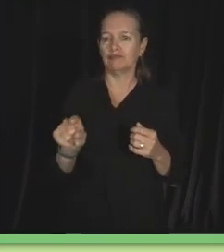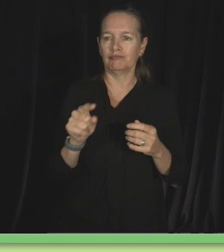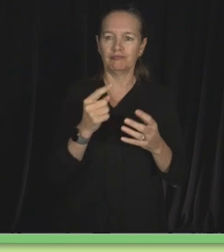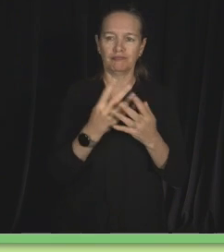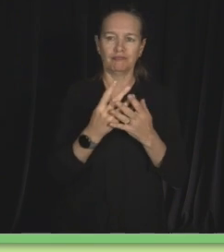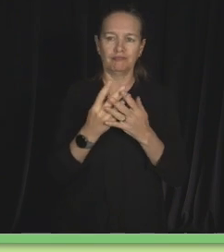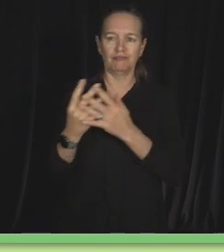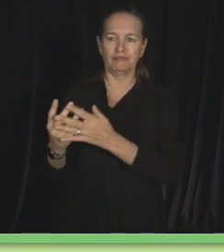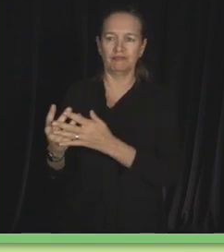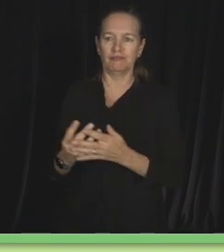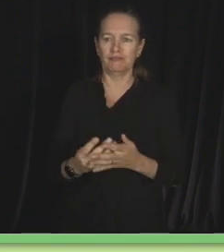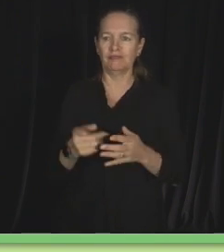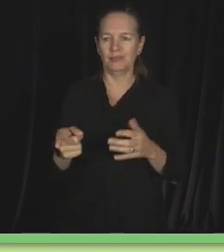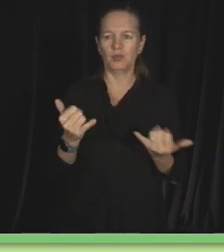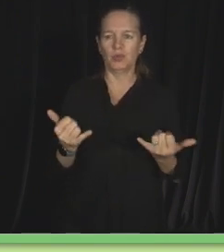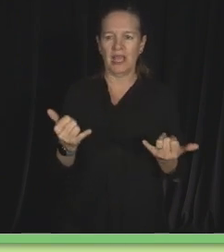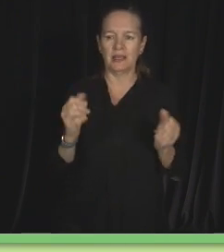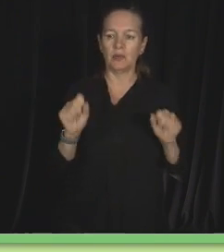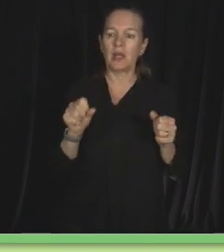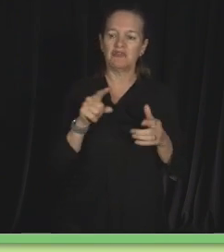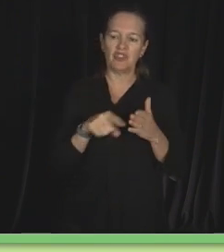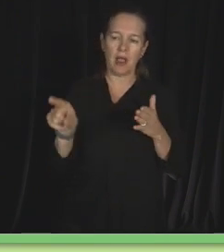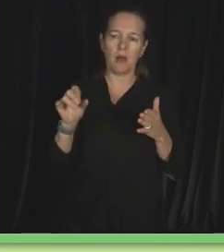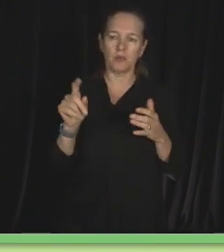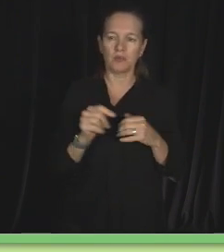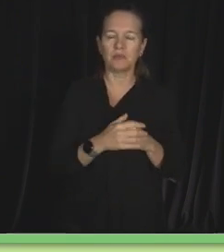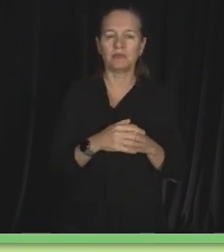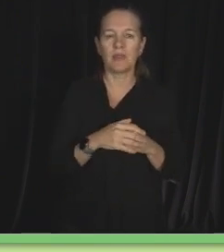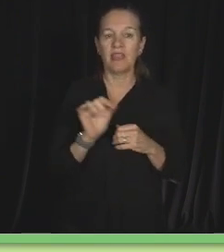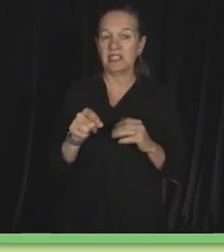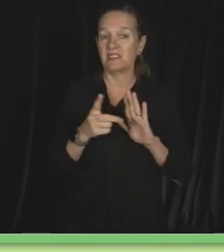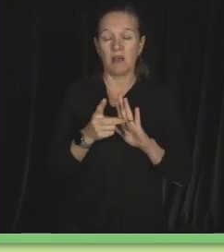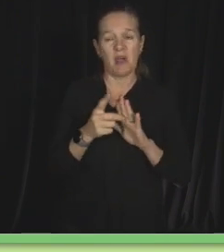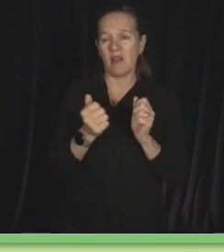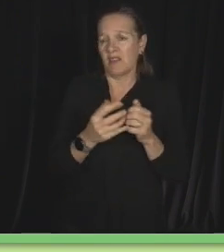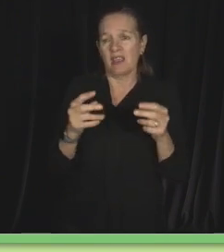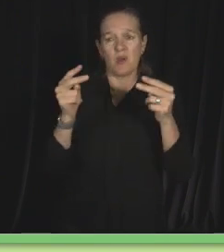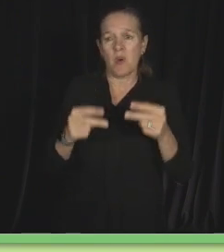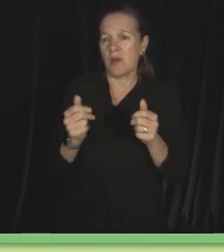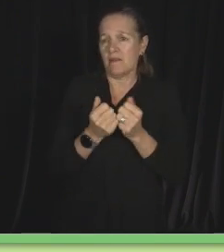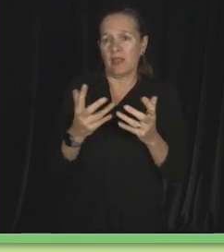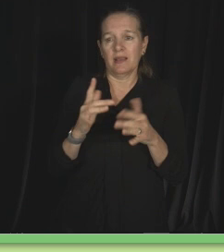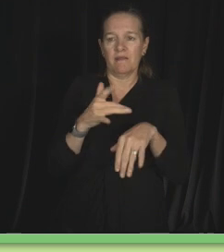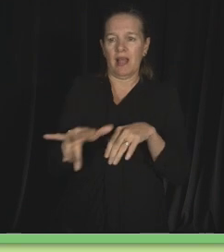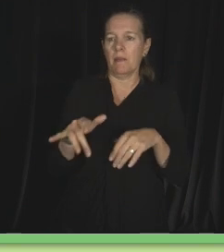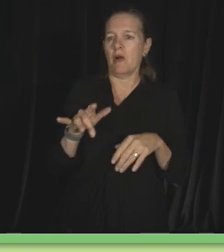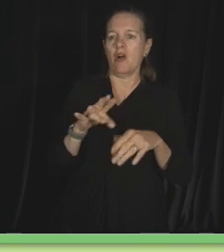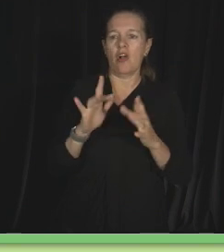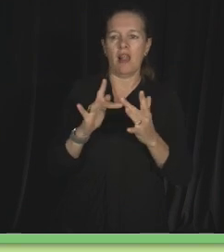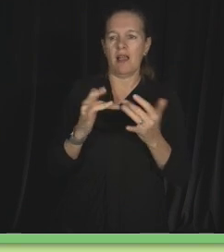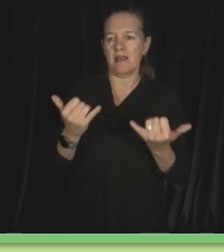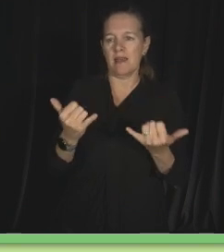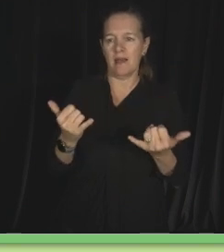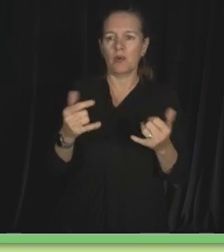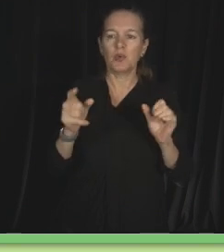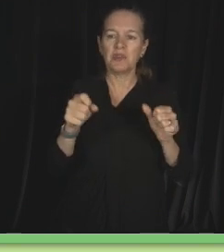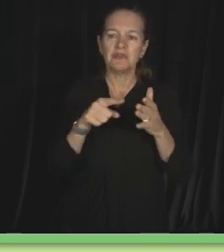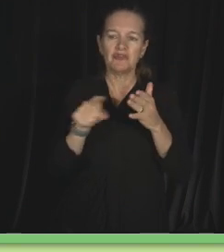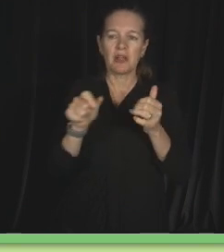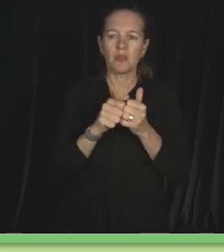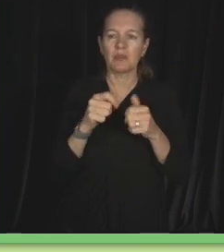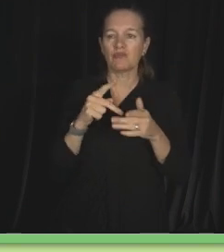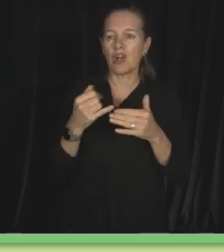today. You can check them out, and so is this demo. All the code and everything we did is available today online. You can check with the